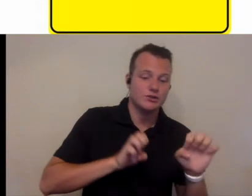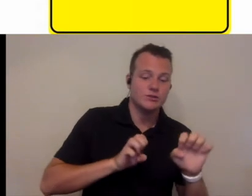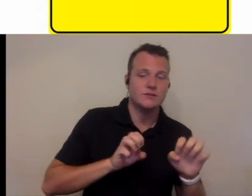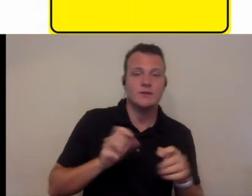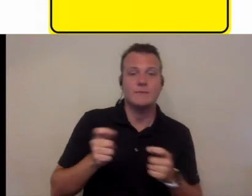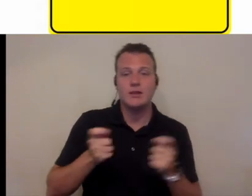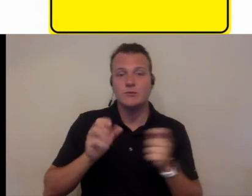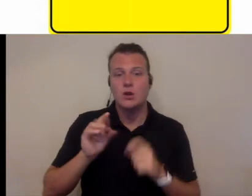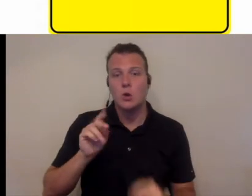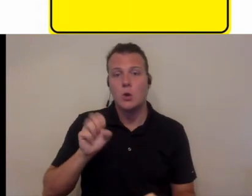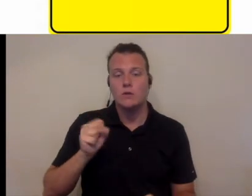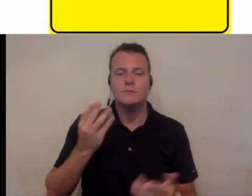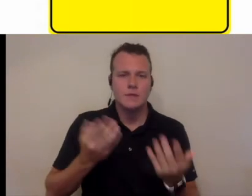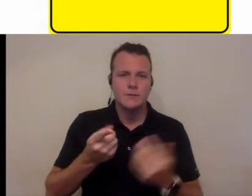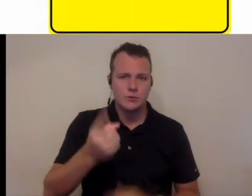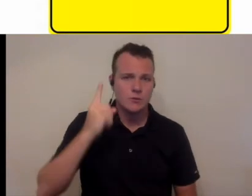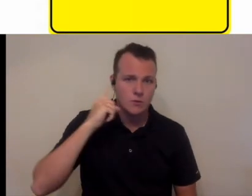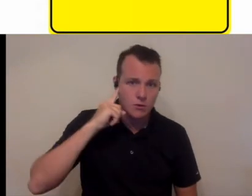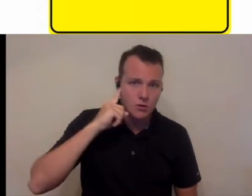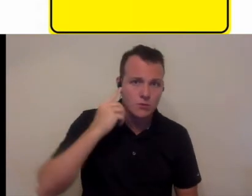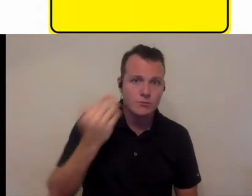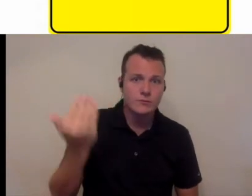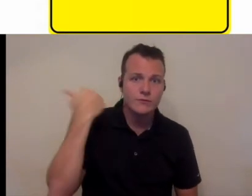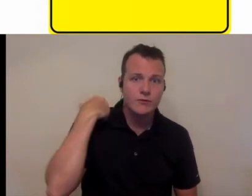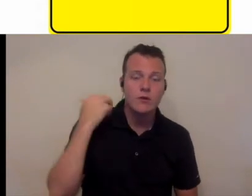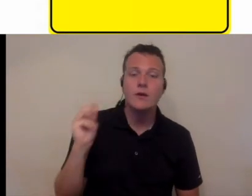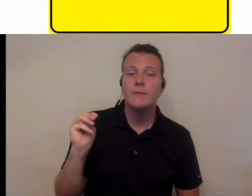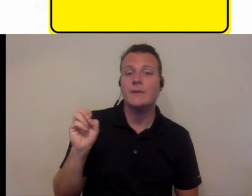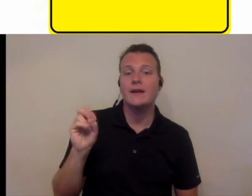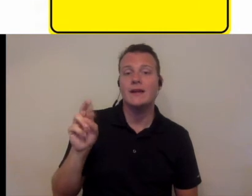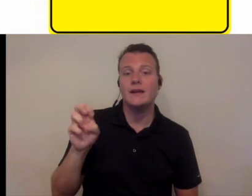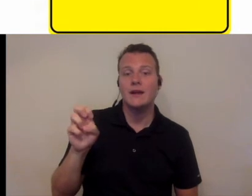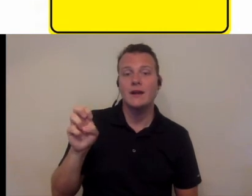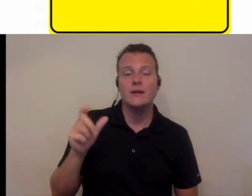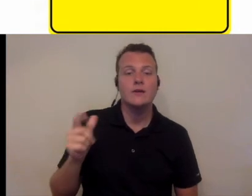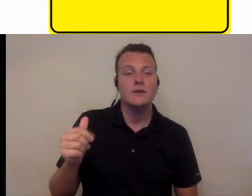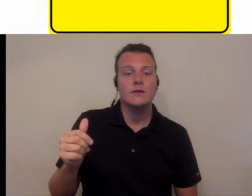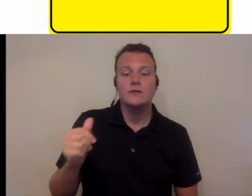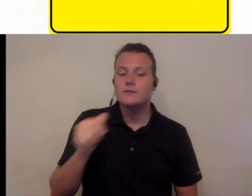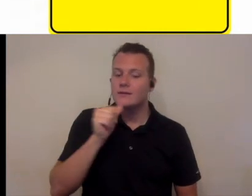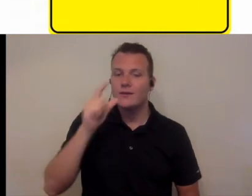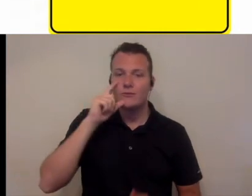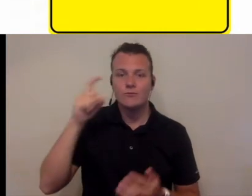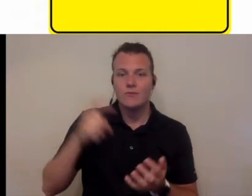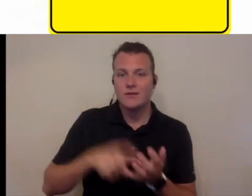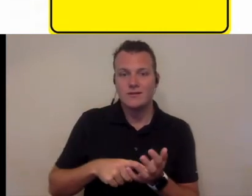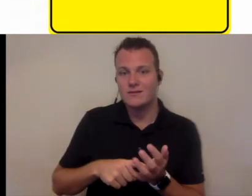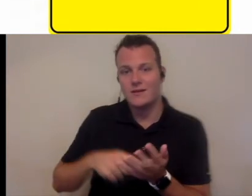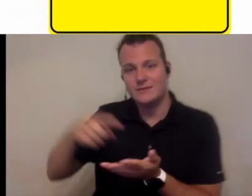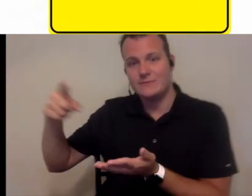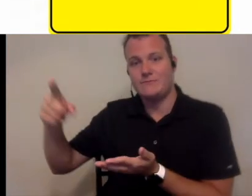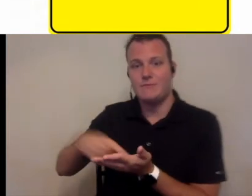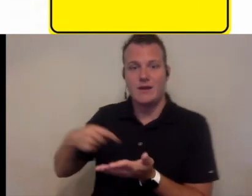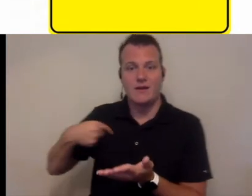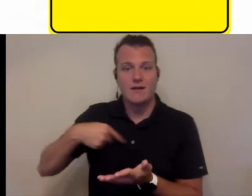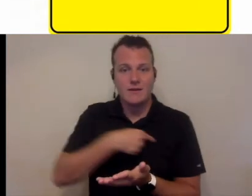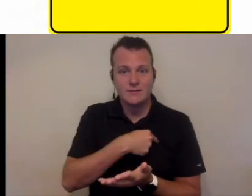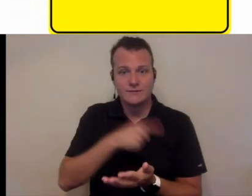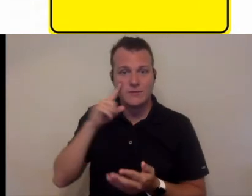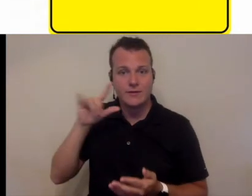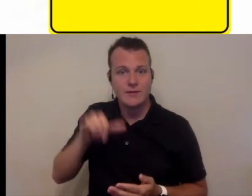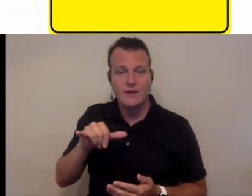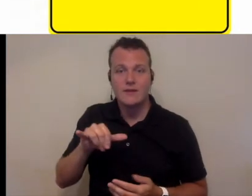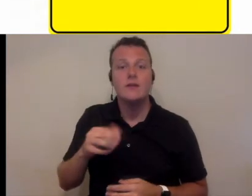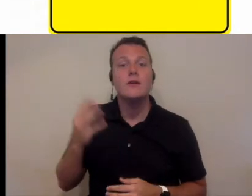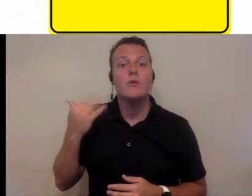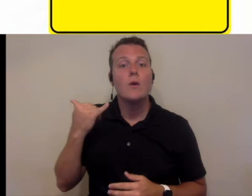am going to skip about evaluation and management codes, and you may have heard about them. Medicare